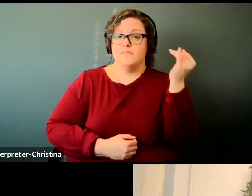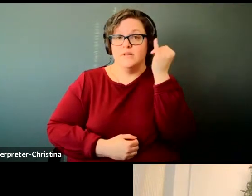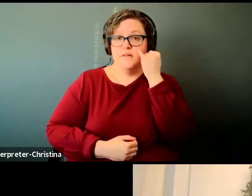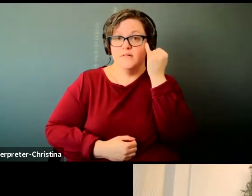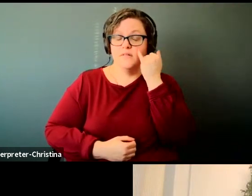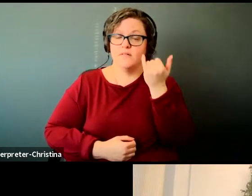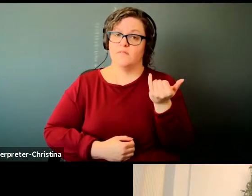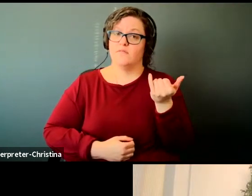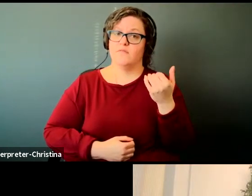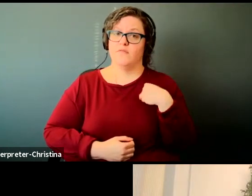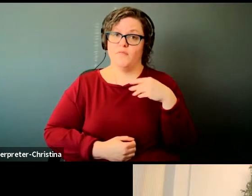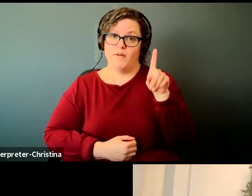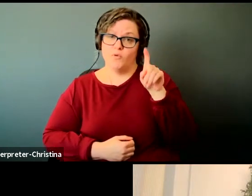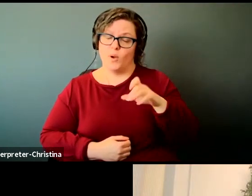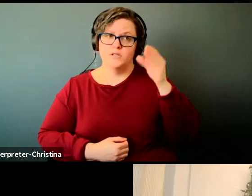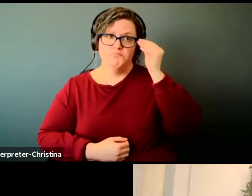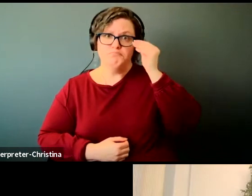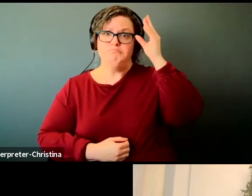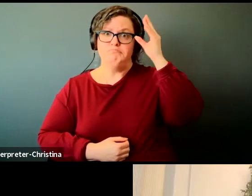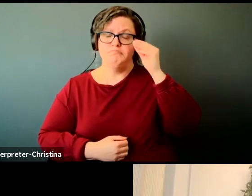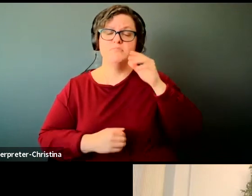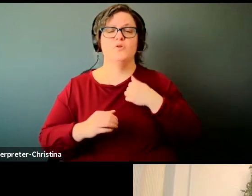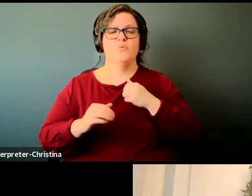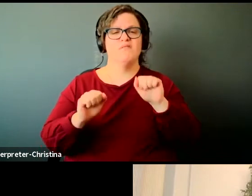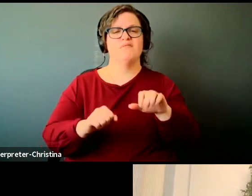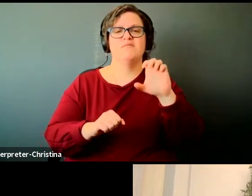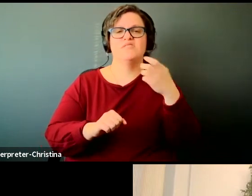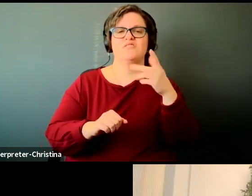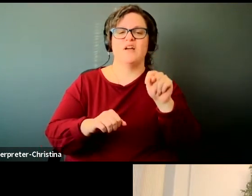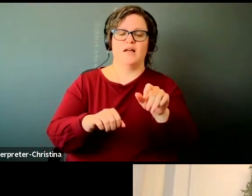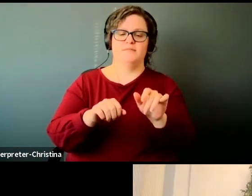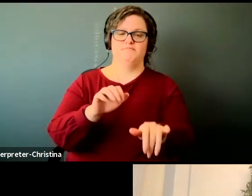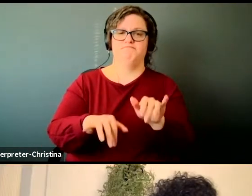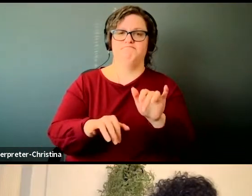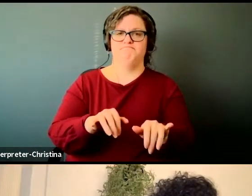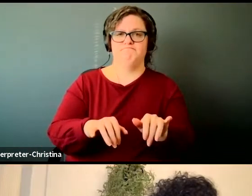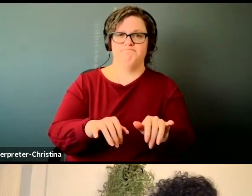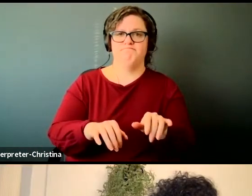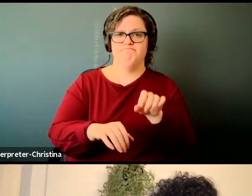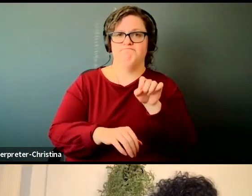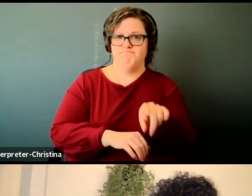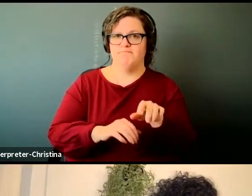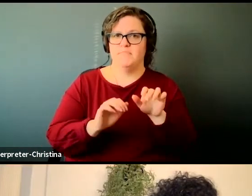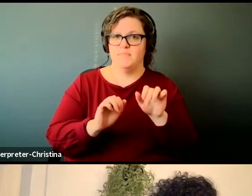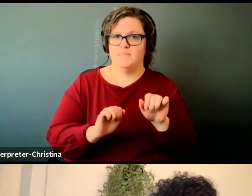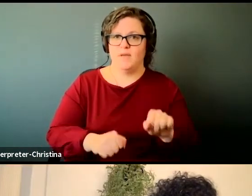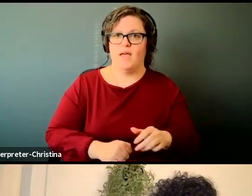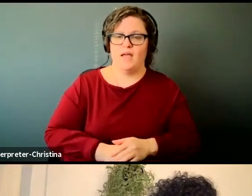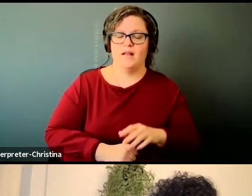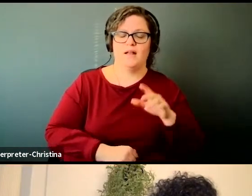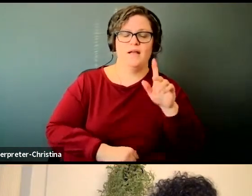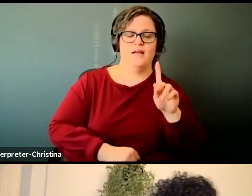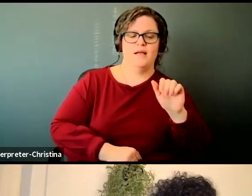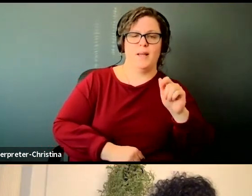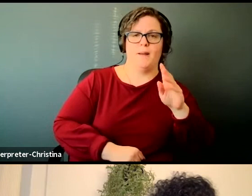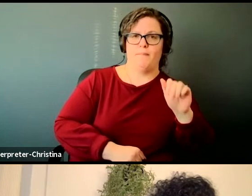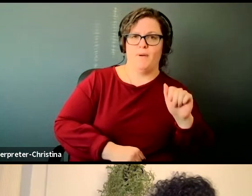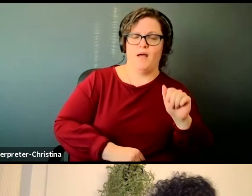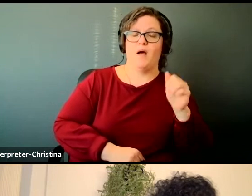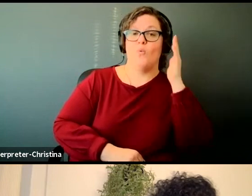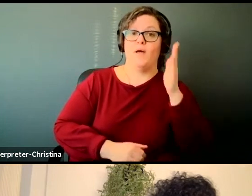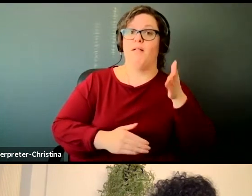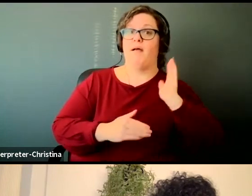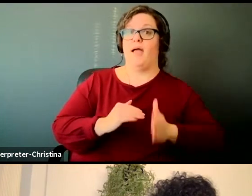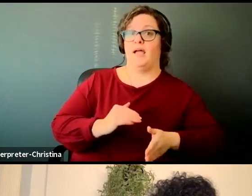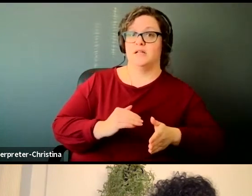the talk, you can type them into the chat box throughout the talk, and Kama will answer them at the end, or you